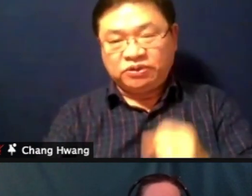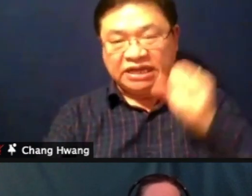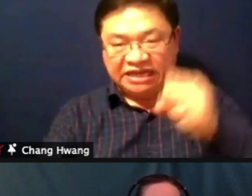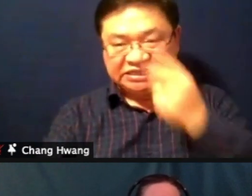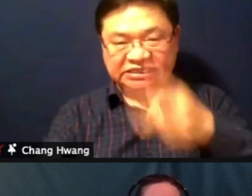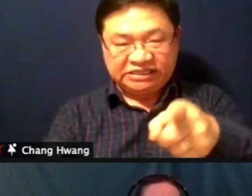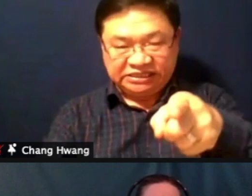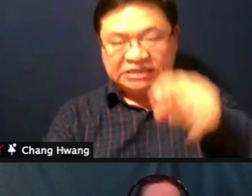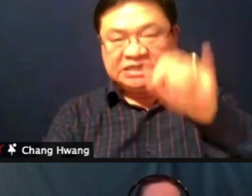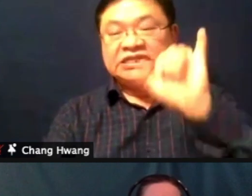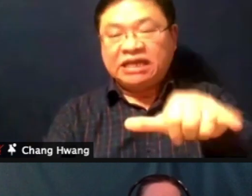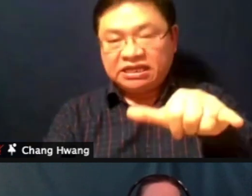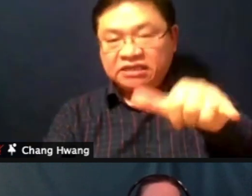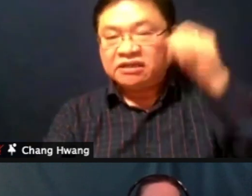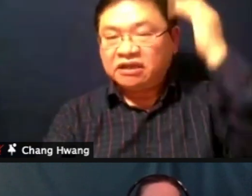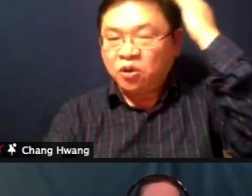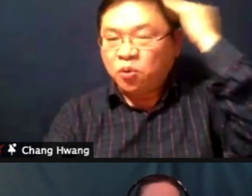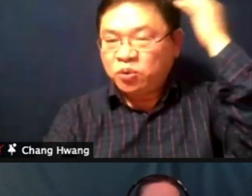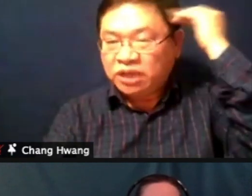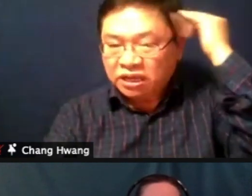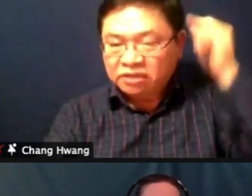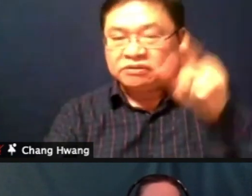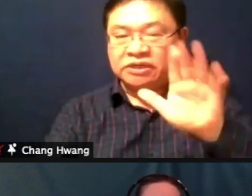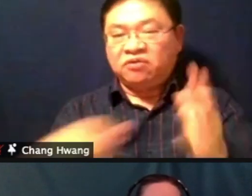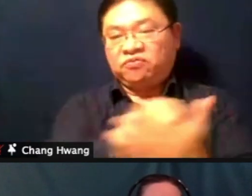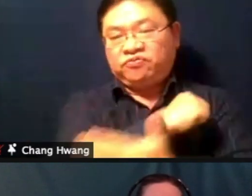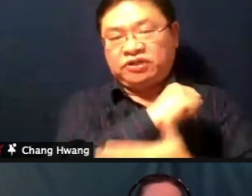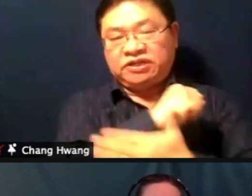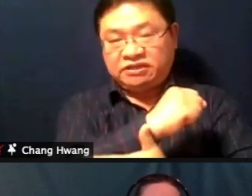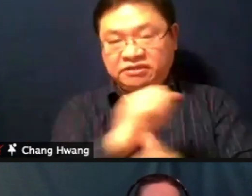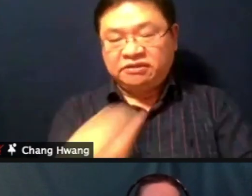There's North Korea, and then in yellow is South Korea.